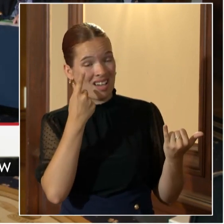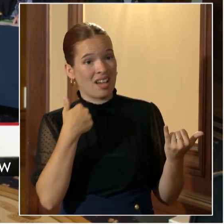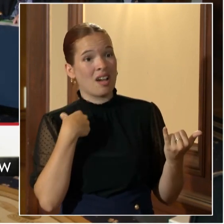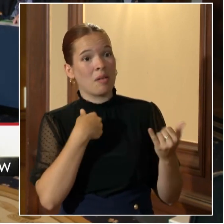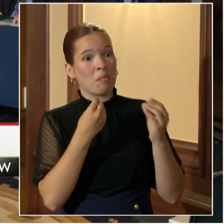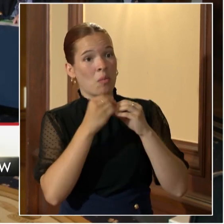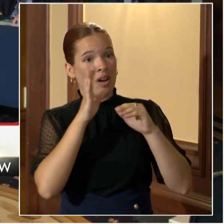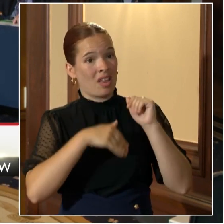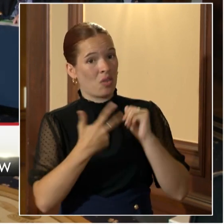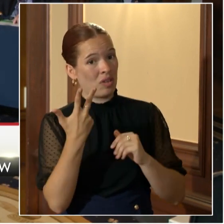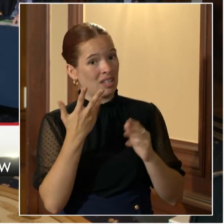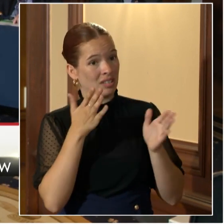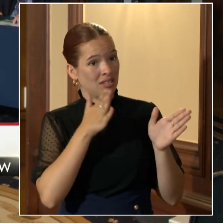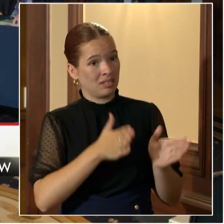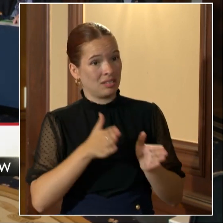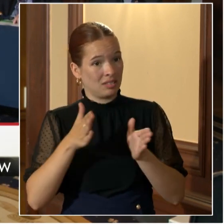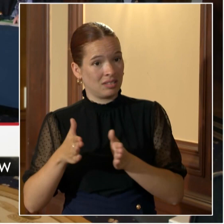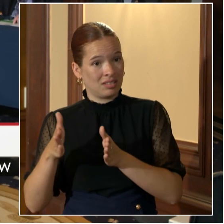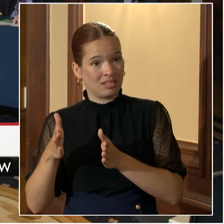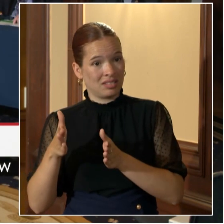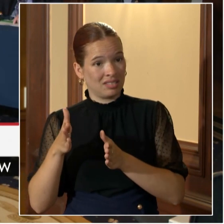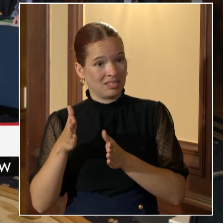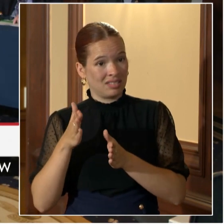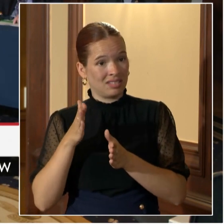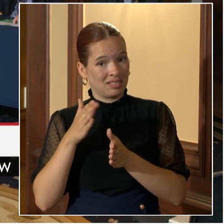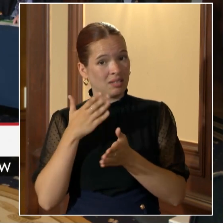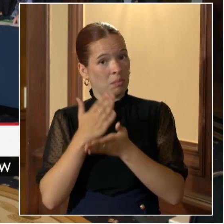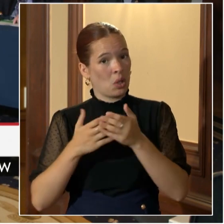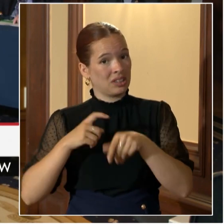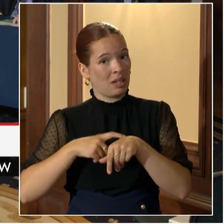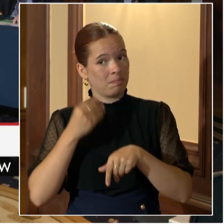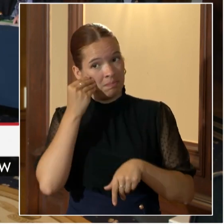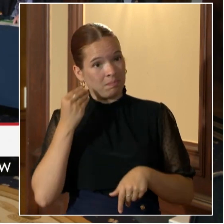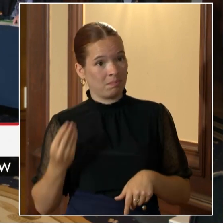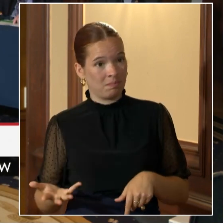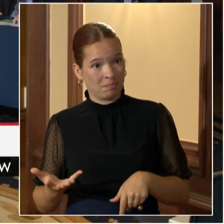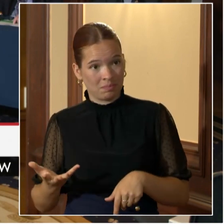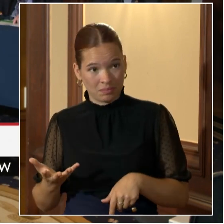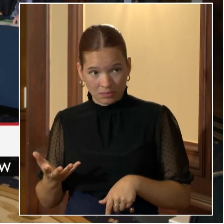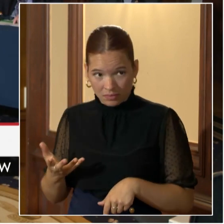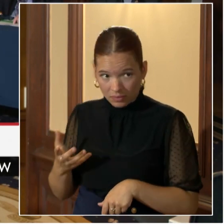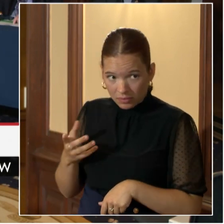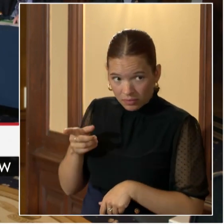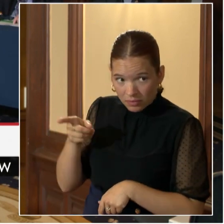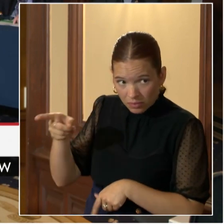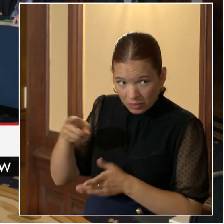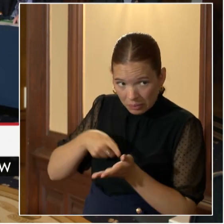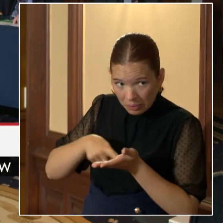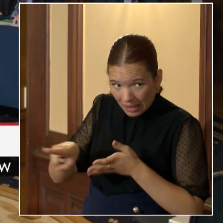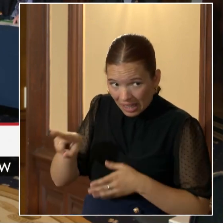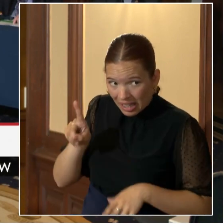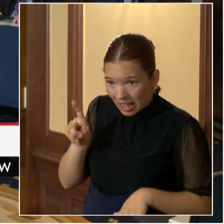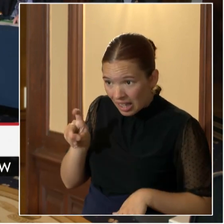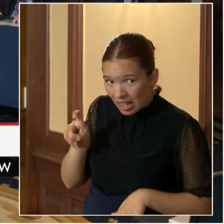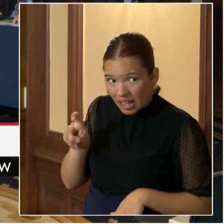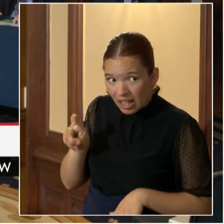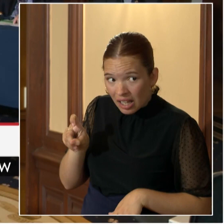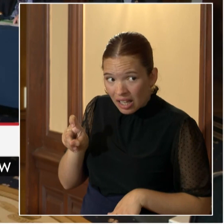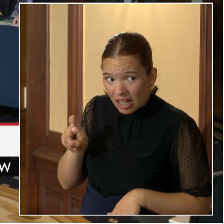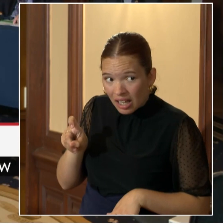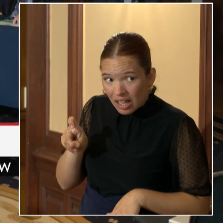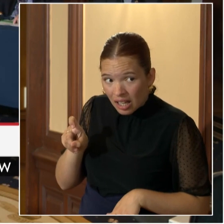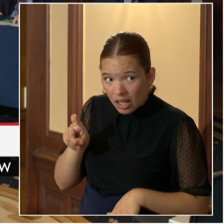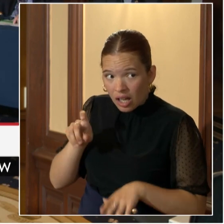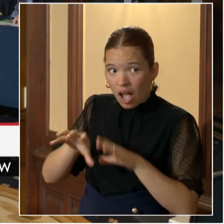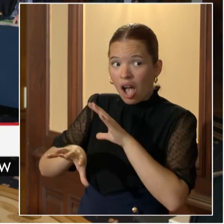part-time capacities Who are being paid who are being paid. out of the total of out of the total of